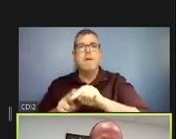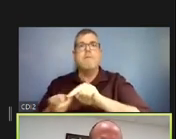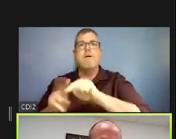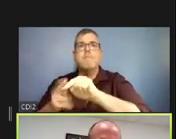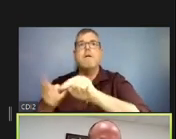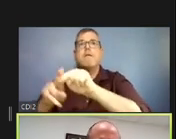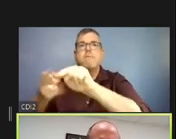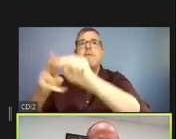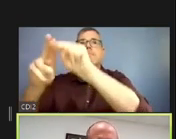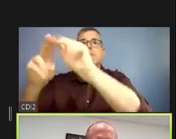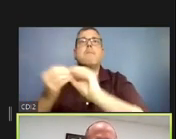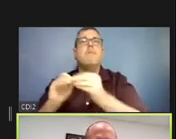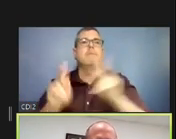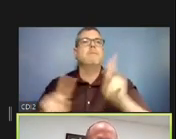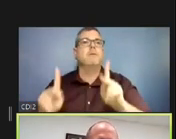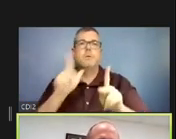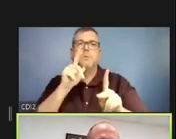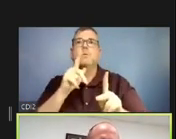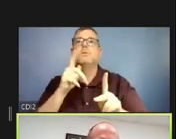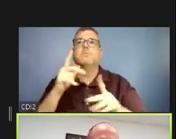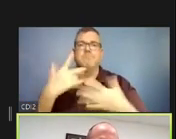slide,